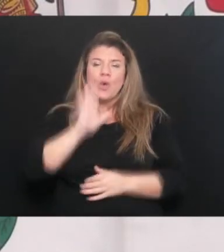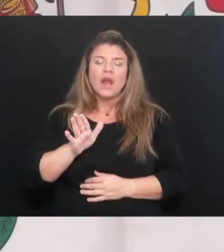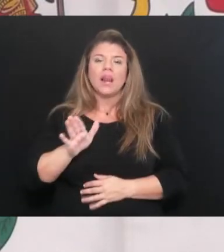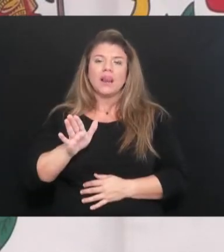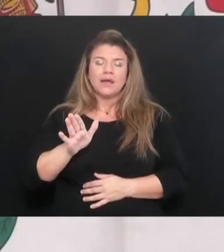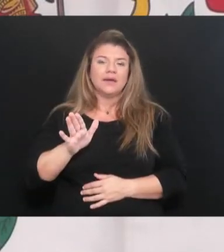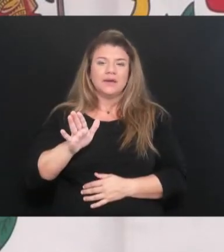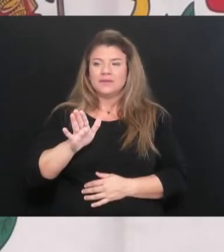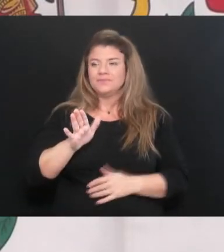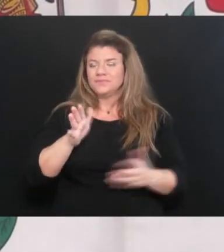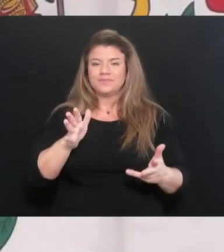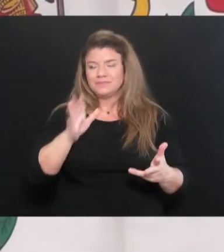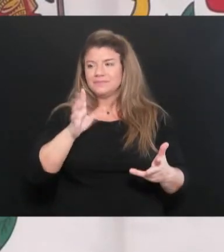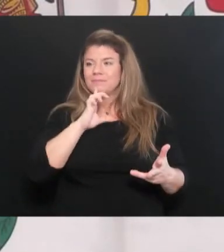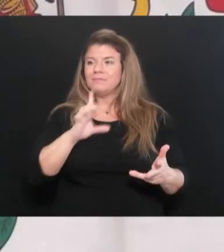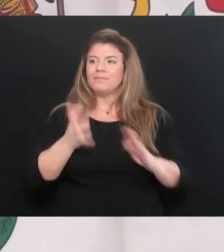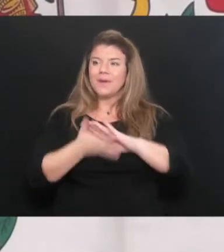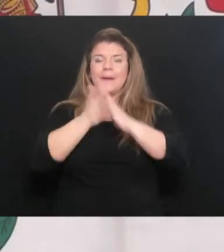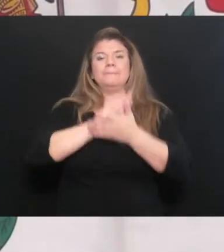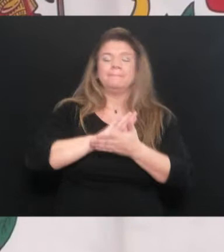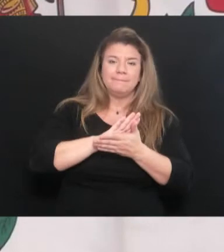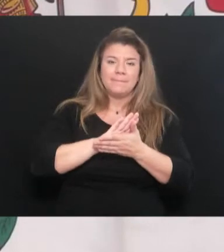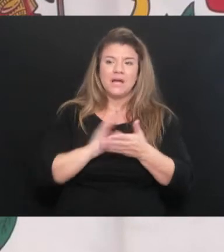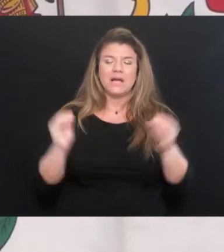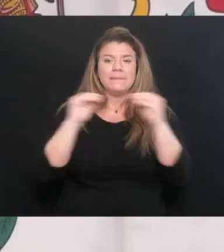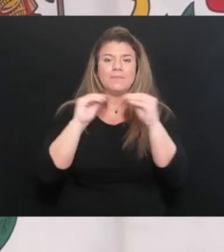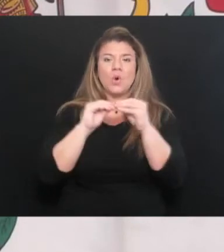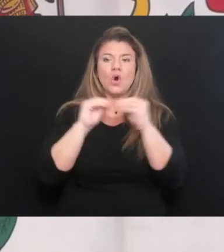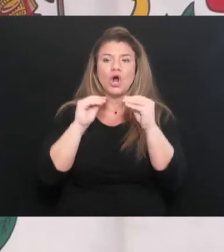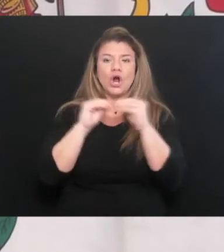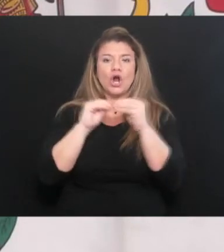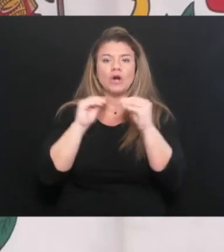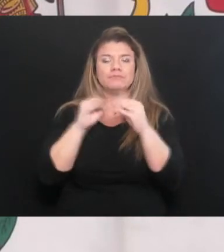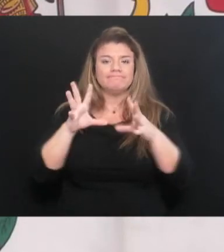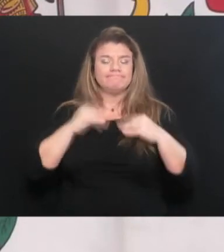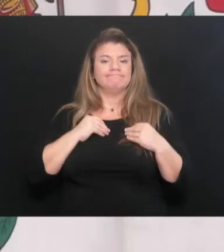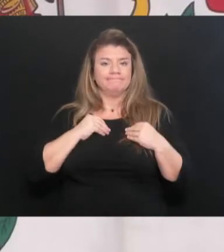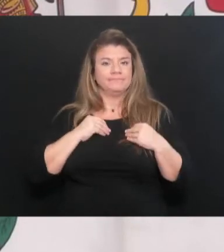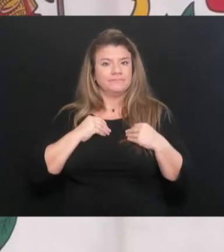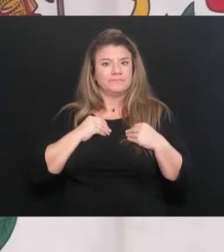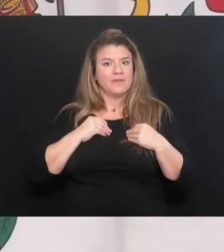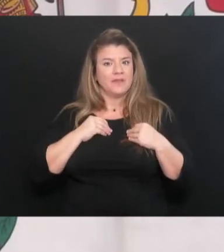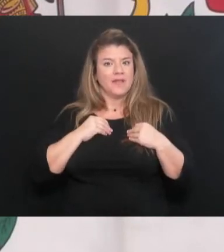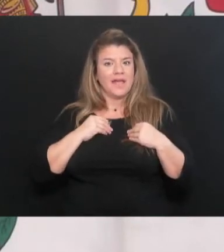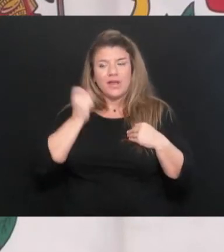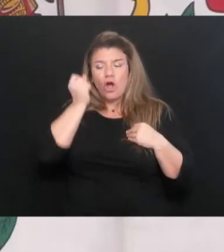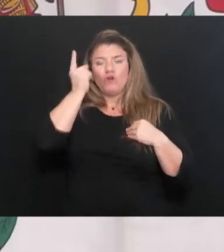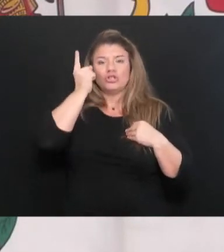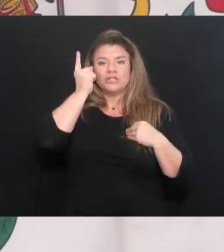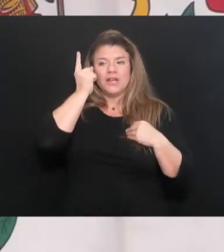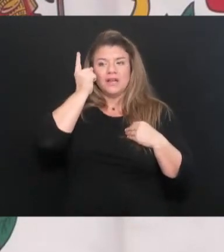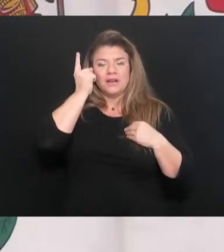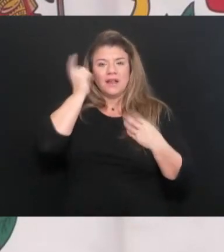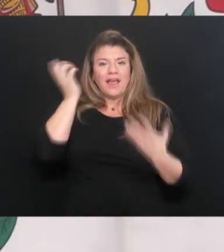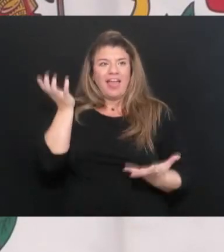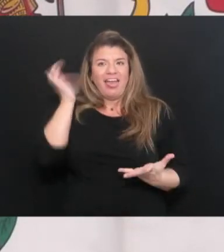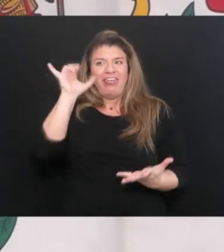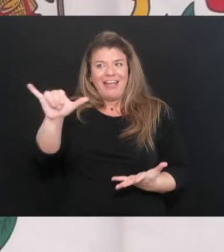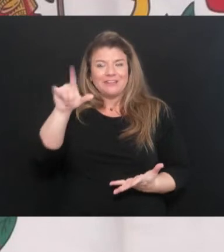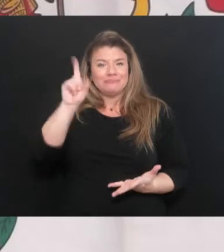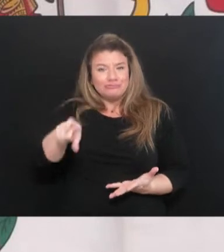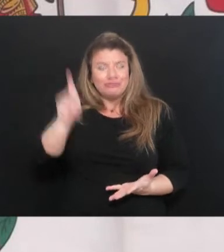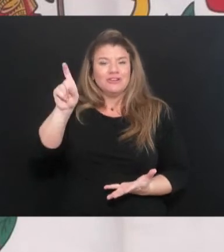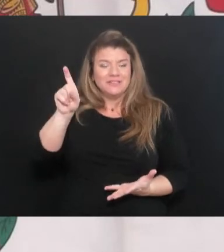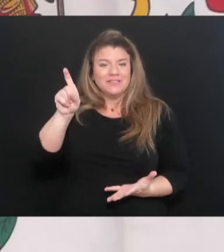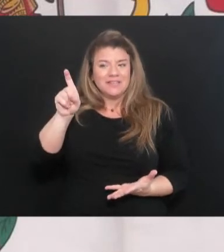absolutely be taken as just that. It will be taken as what it should be.